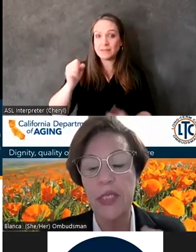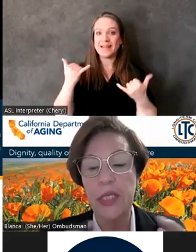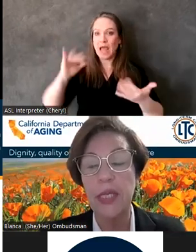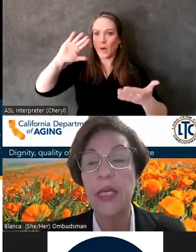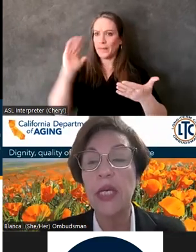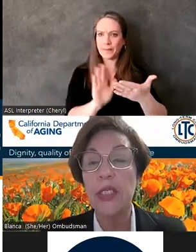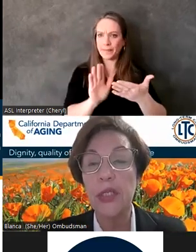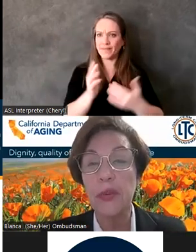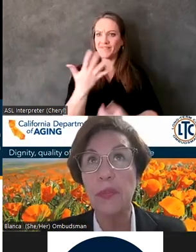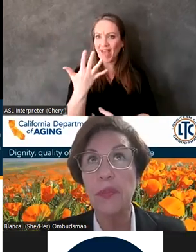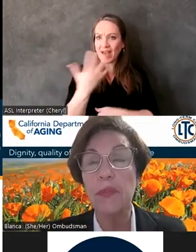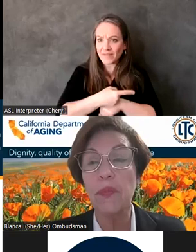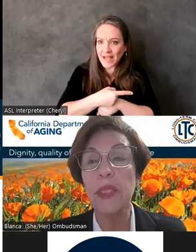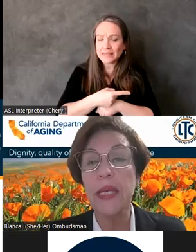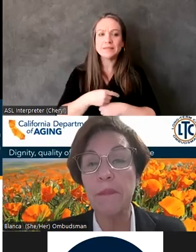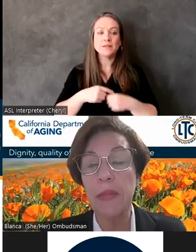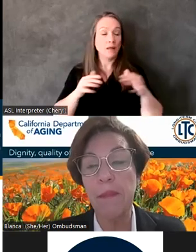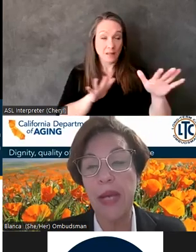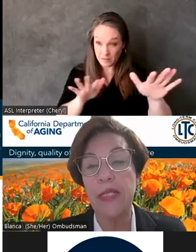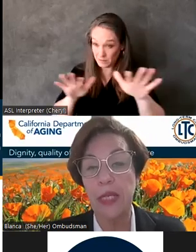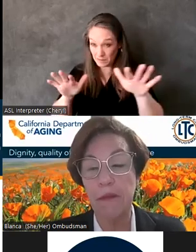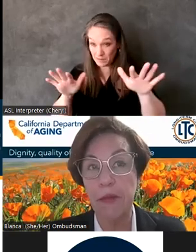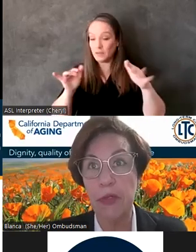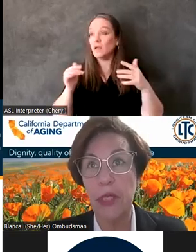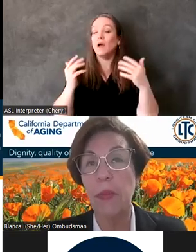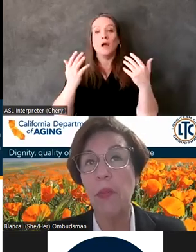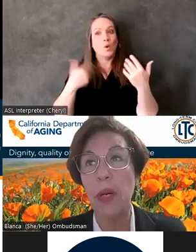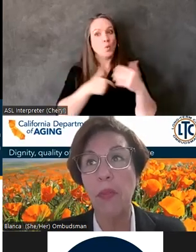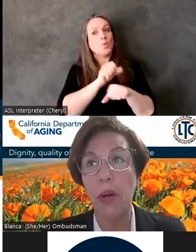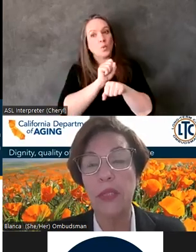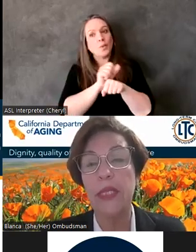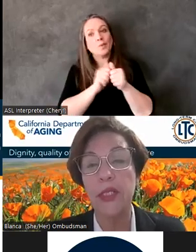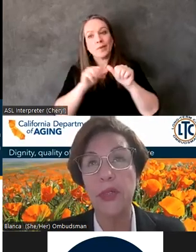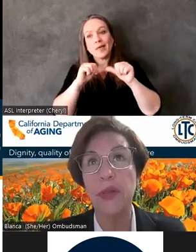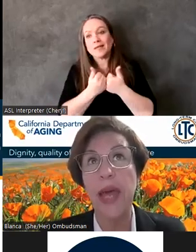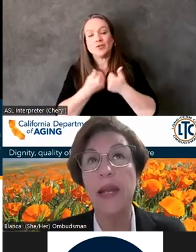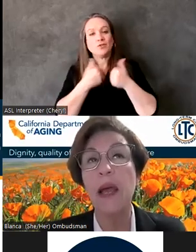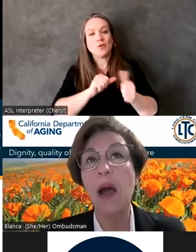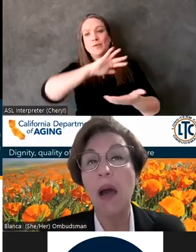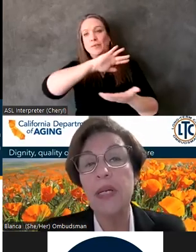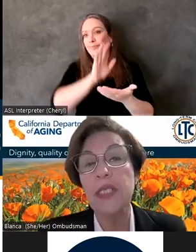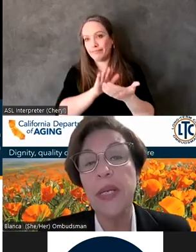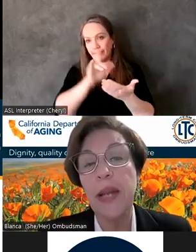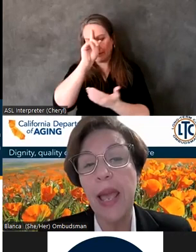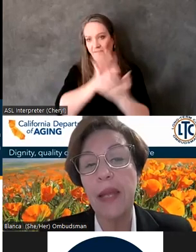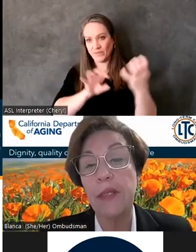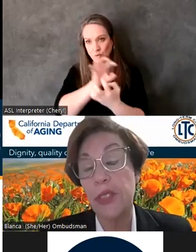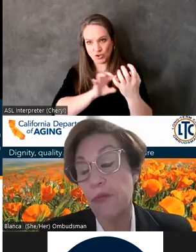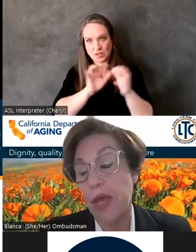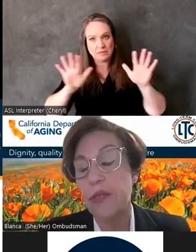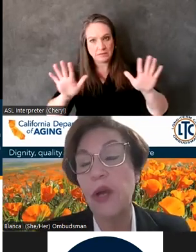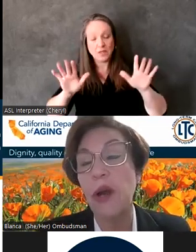the agency to really minimize the confusion, but more importantly, ensure that ombudsmen